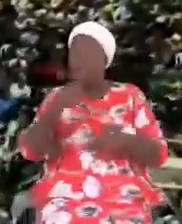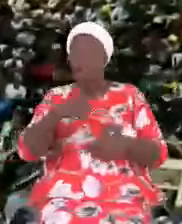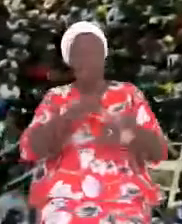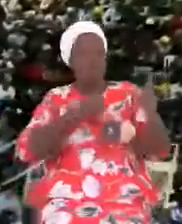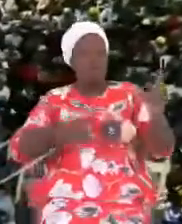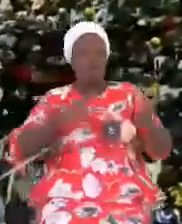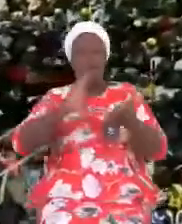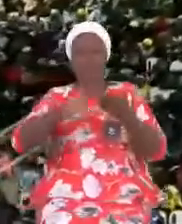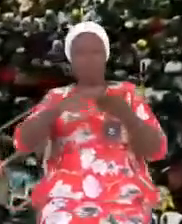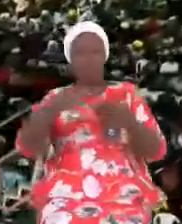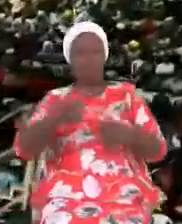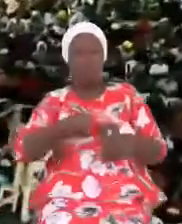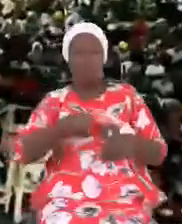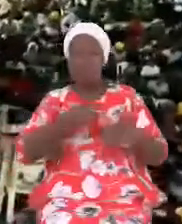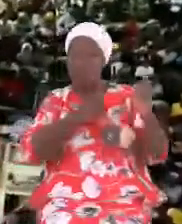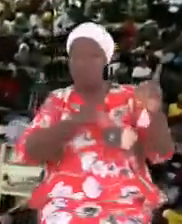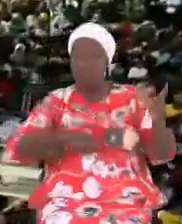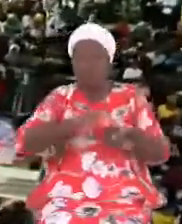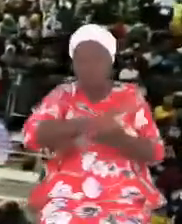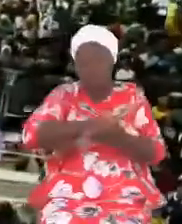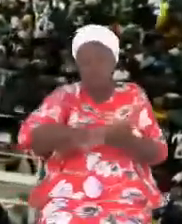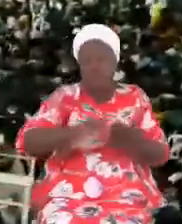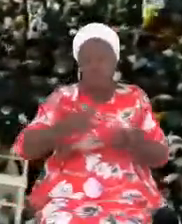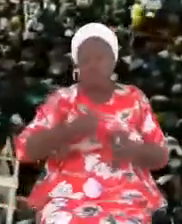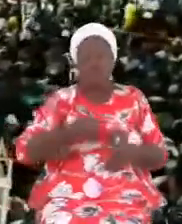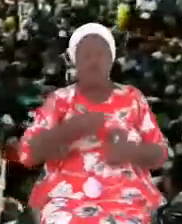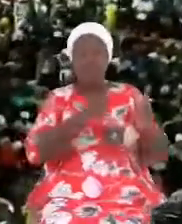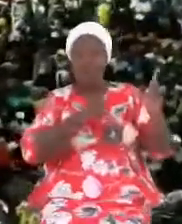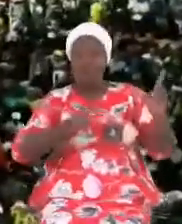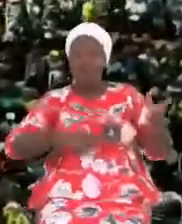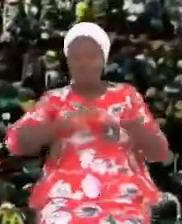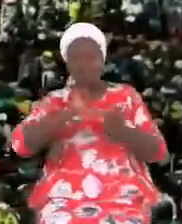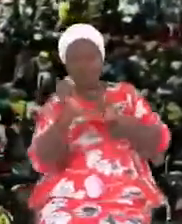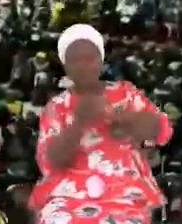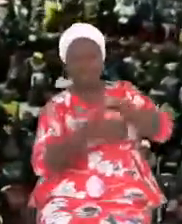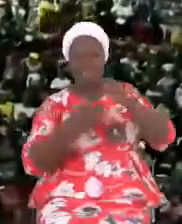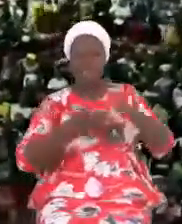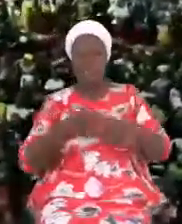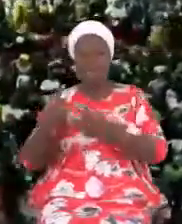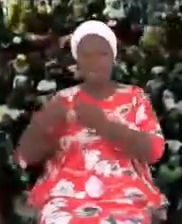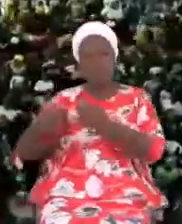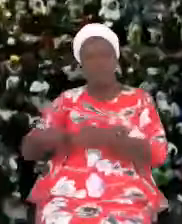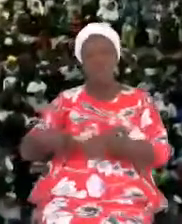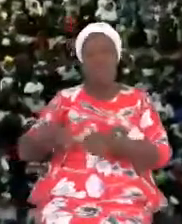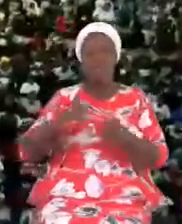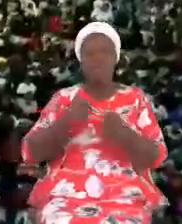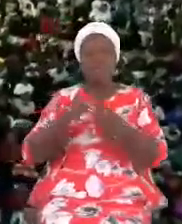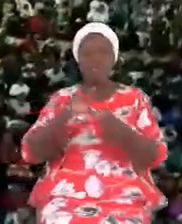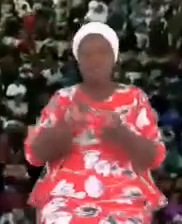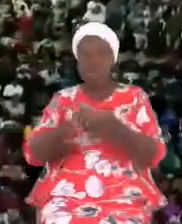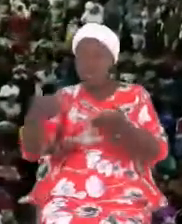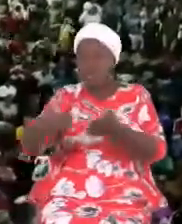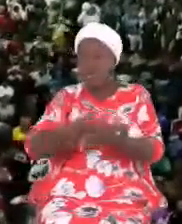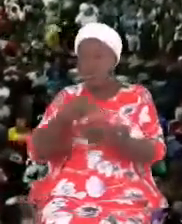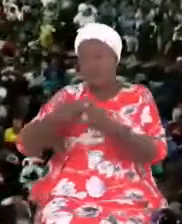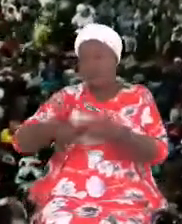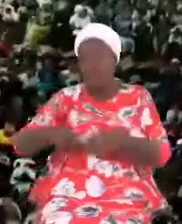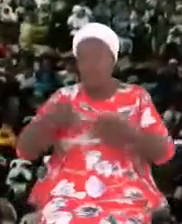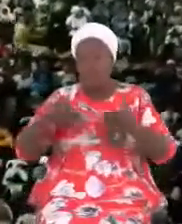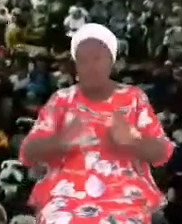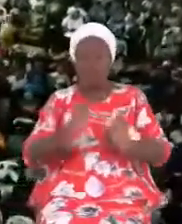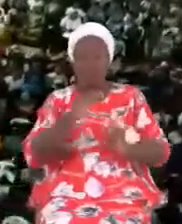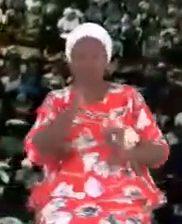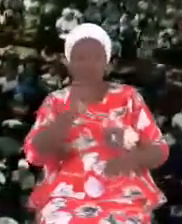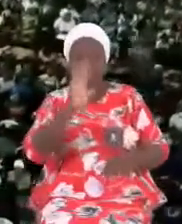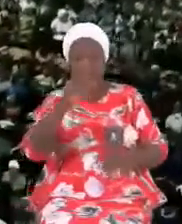forgive me, Lord, cleanse me, Lord, change my heart, that new heart, let not your